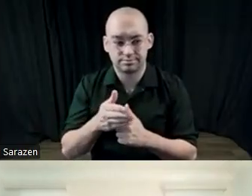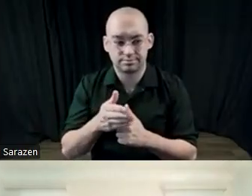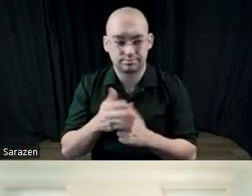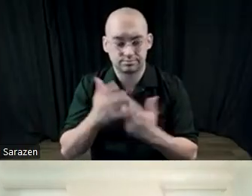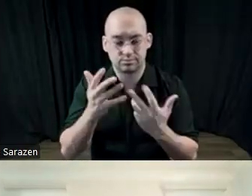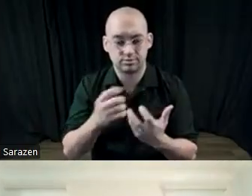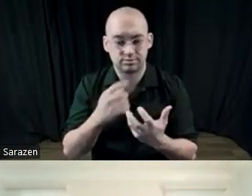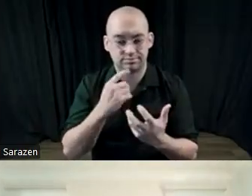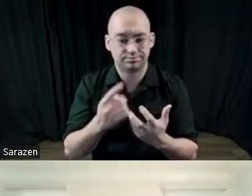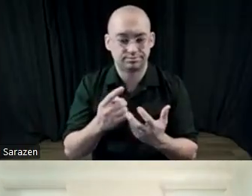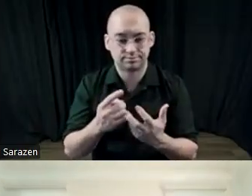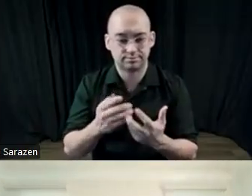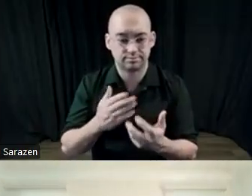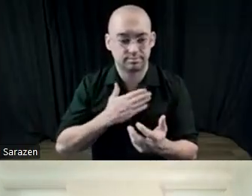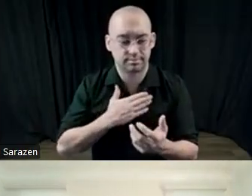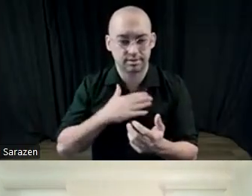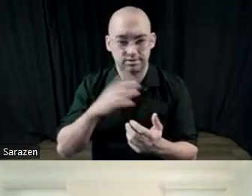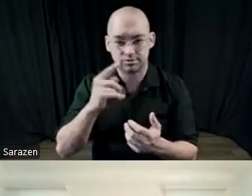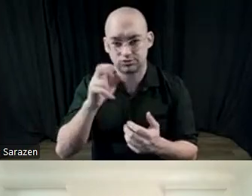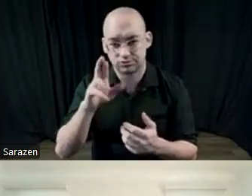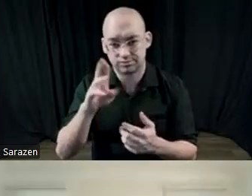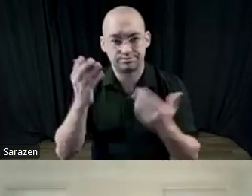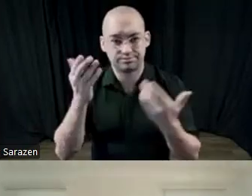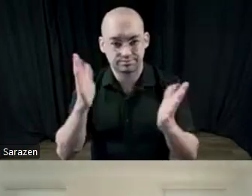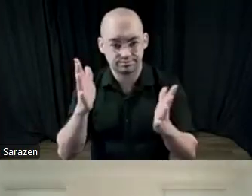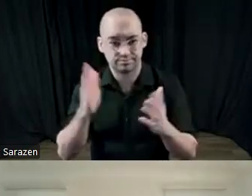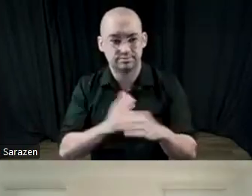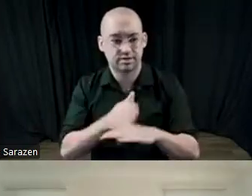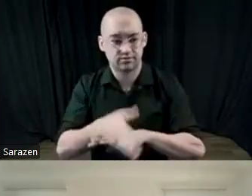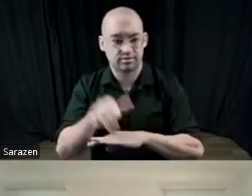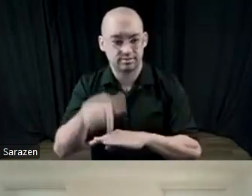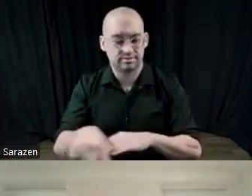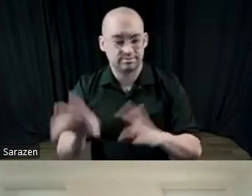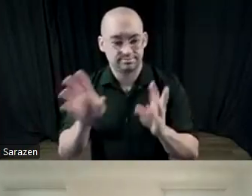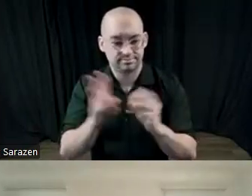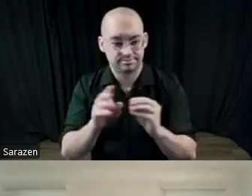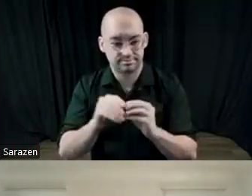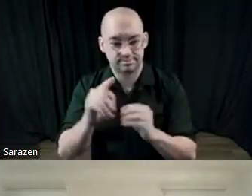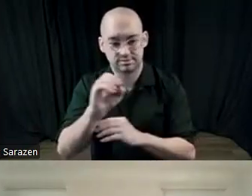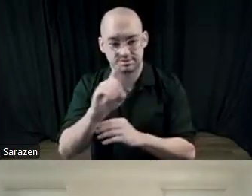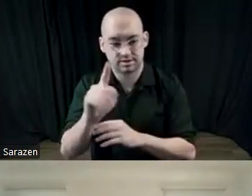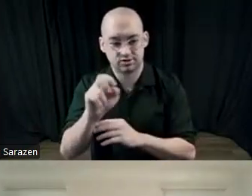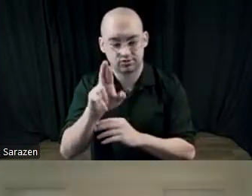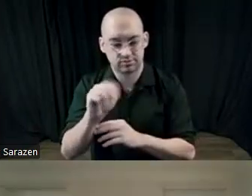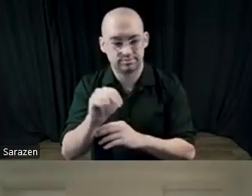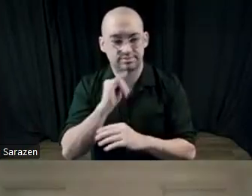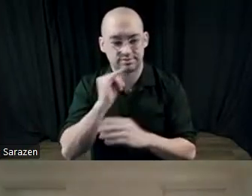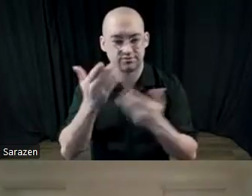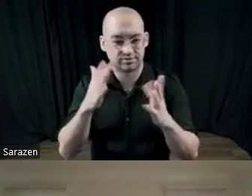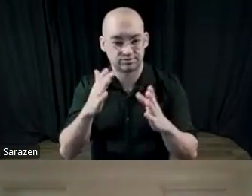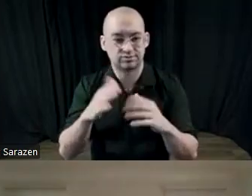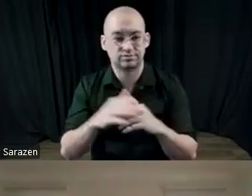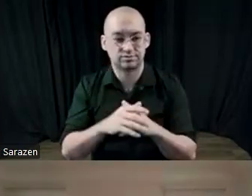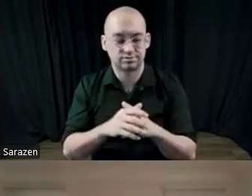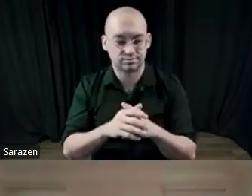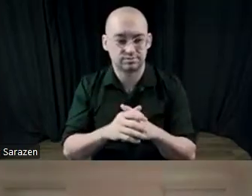say that my term is up after this meeting, and Todd's term is also up, which means there